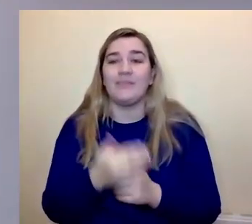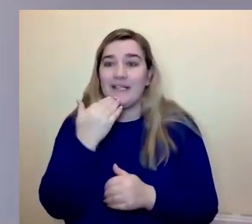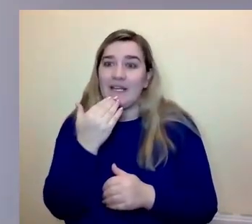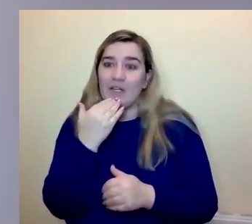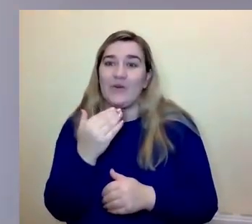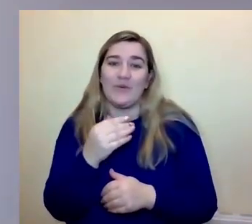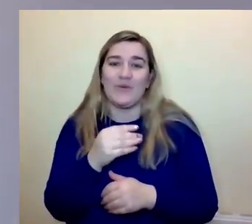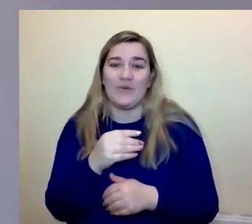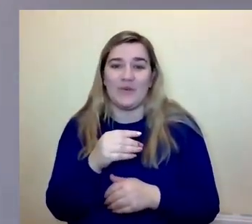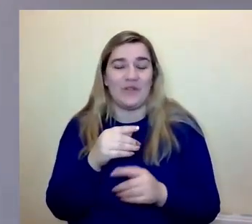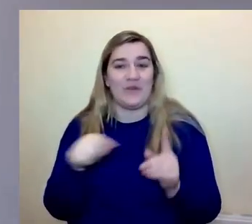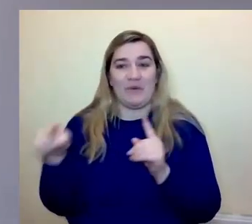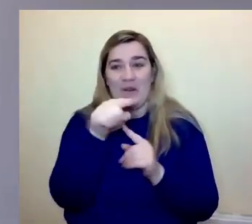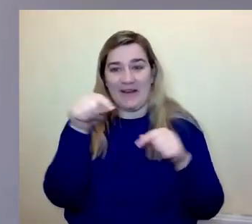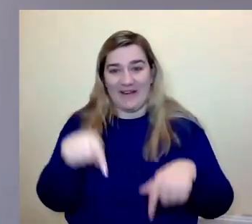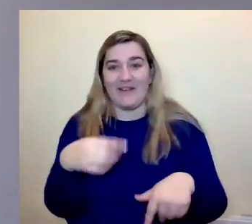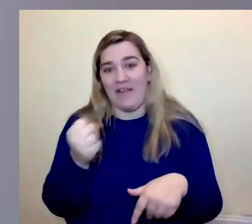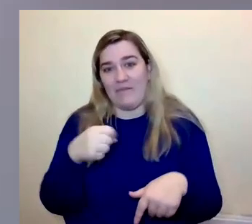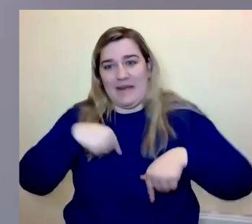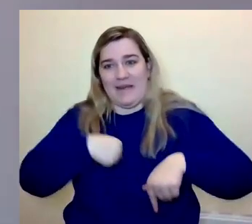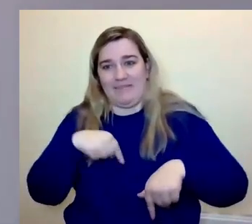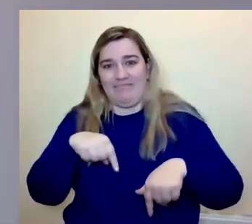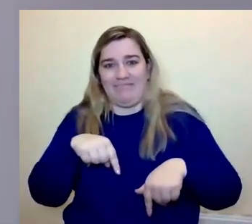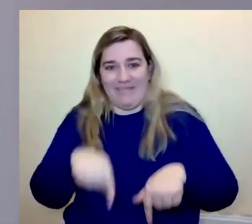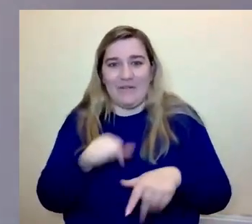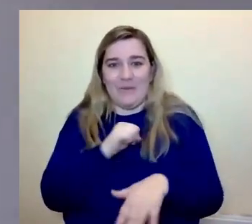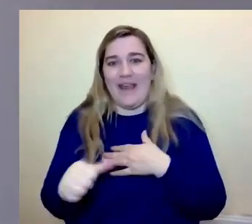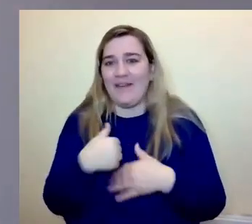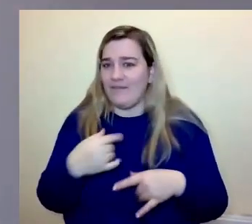Ireland for having me along to your launch. It's a real honour.